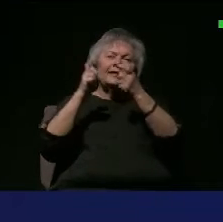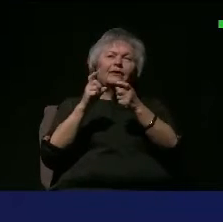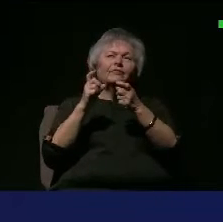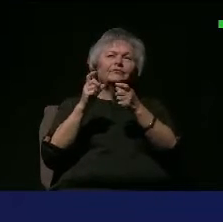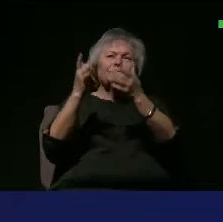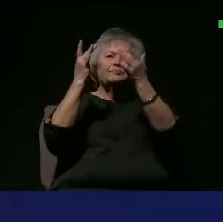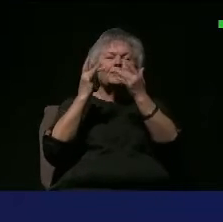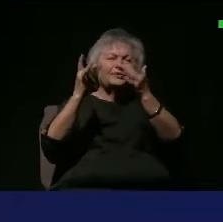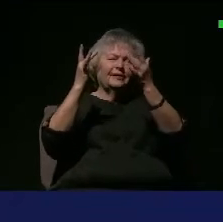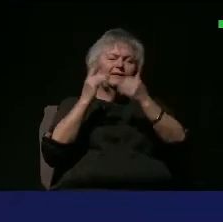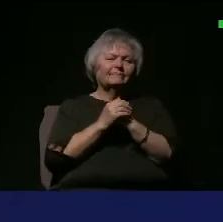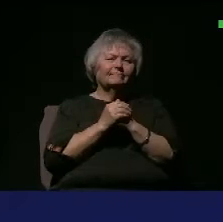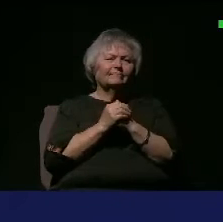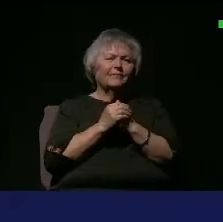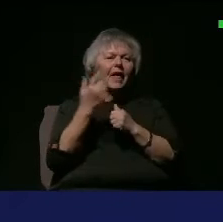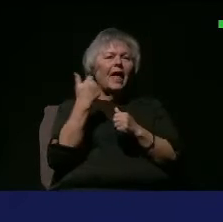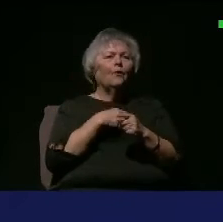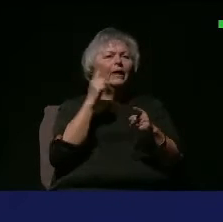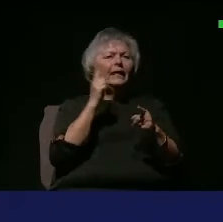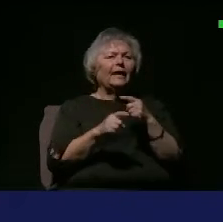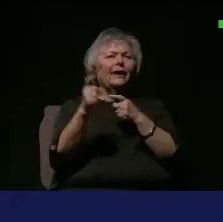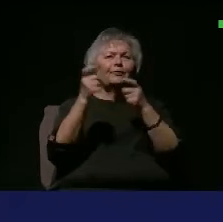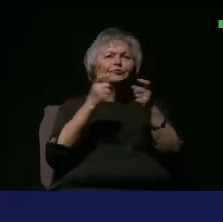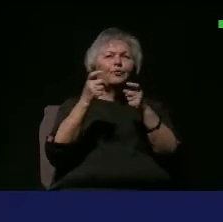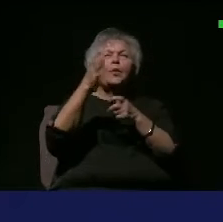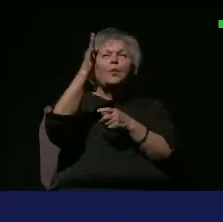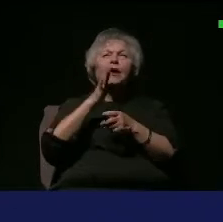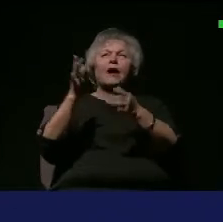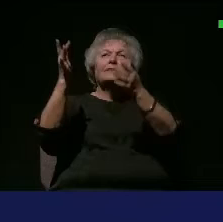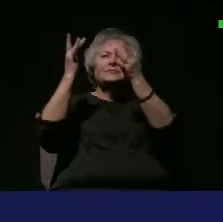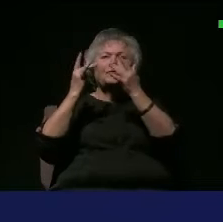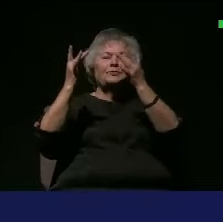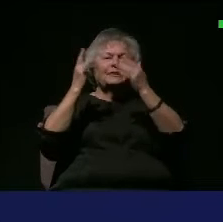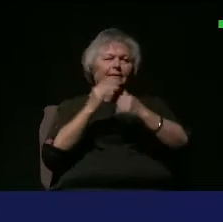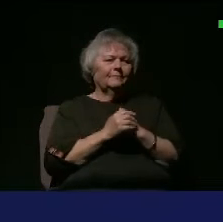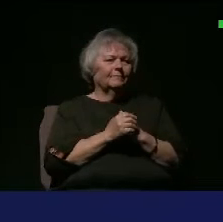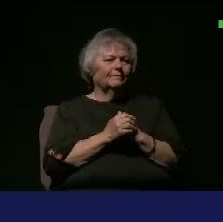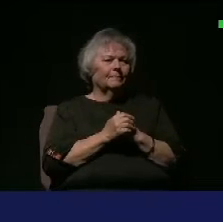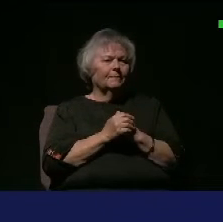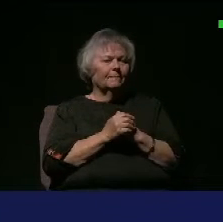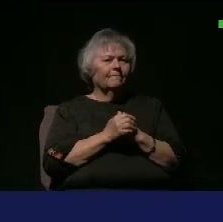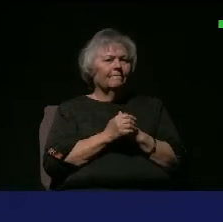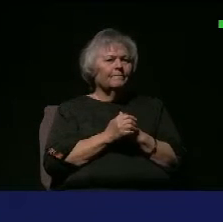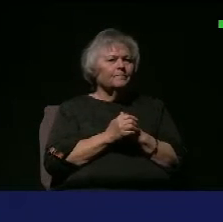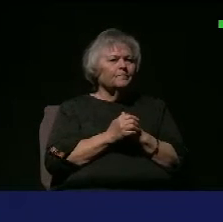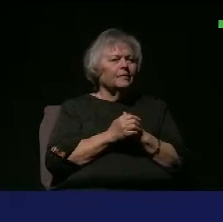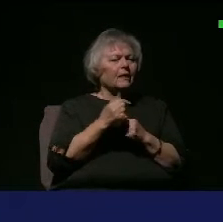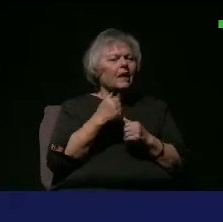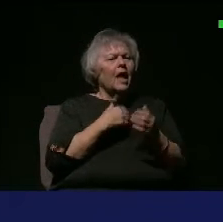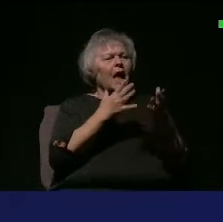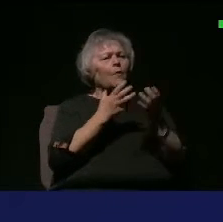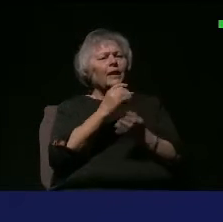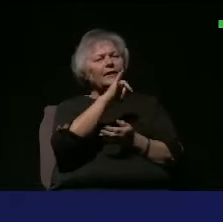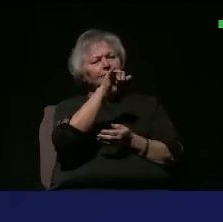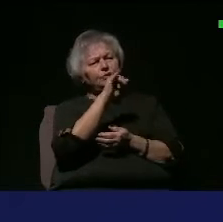landowner asks a good question. He says, "Is your eye evil because I'm good?" And I want to ask Jim this